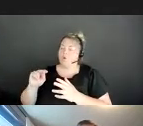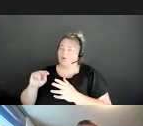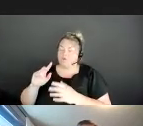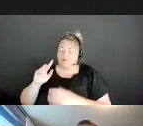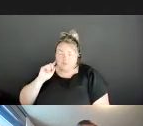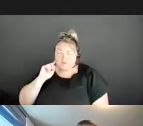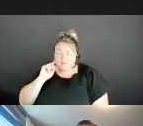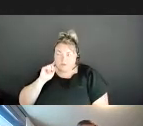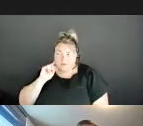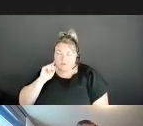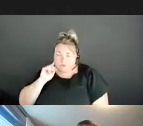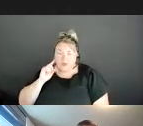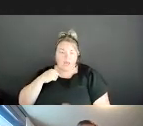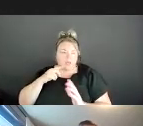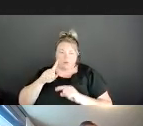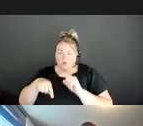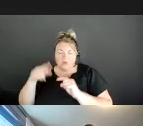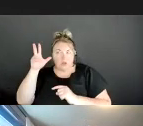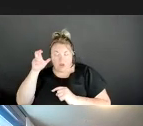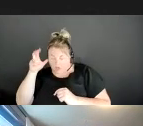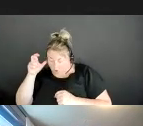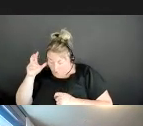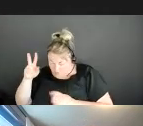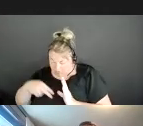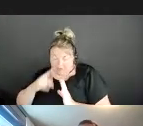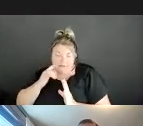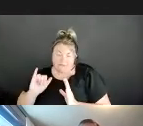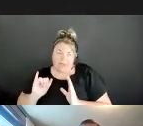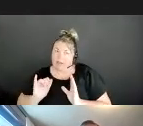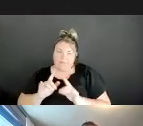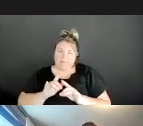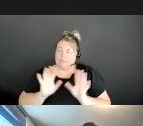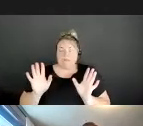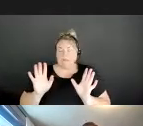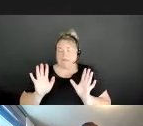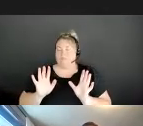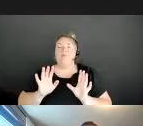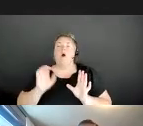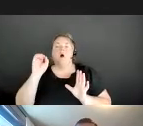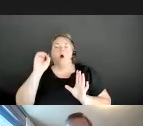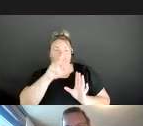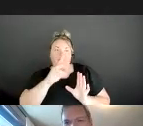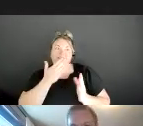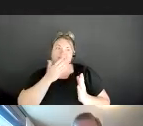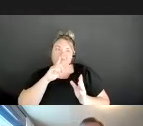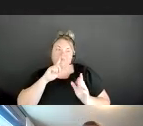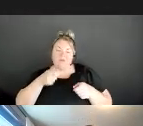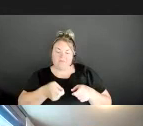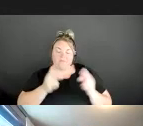couldn't do the audio and read at the same time, so. Thank you, Lori. Yeah. Yes. Okay, these will stay plugged in from now